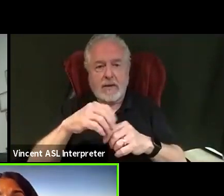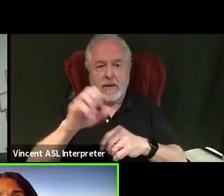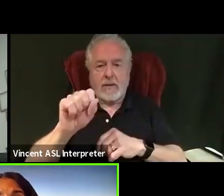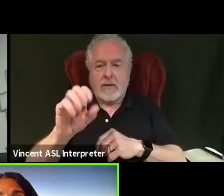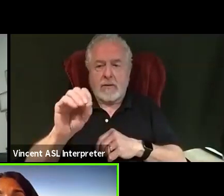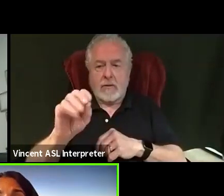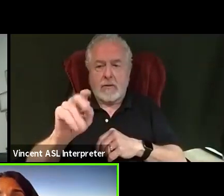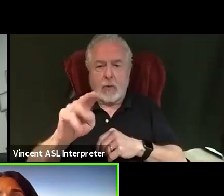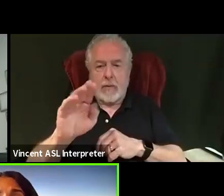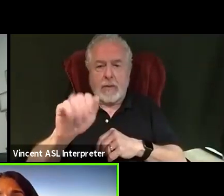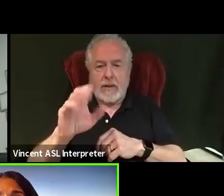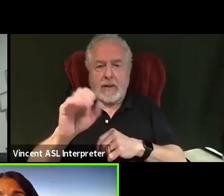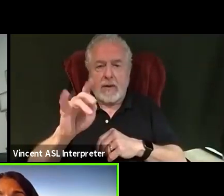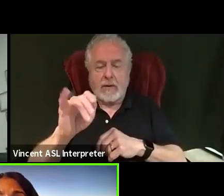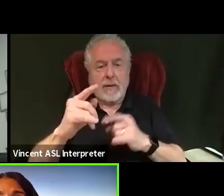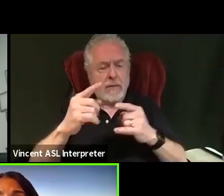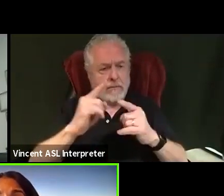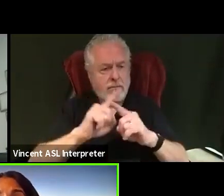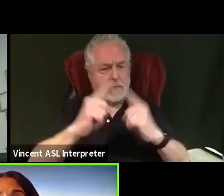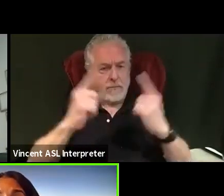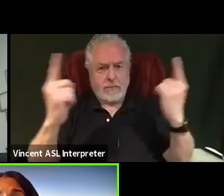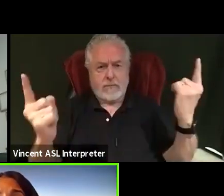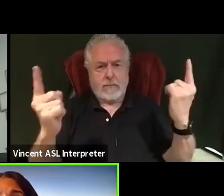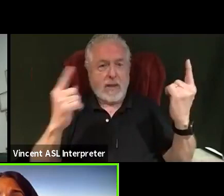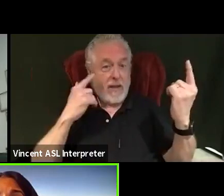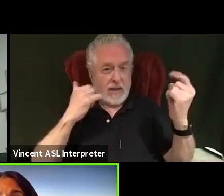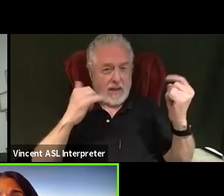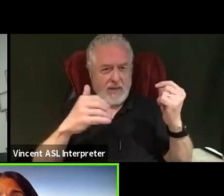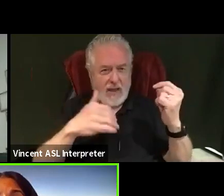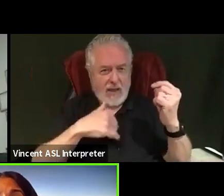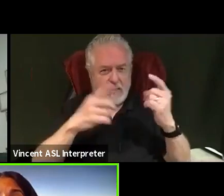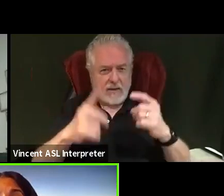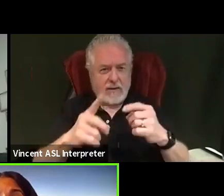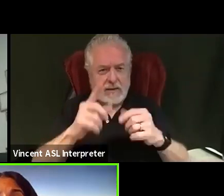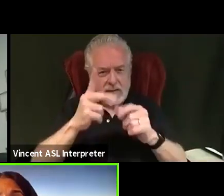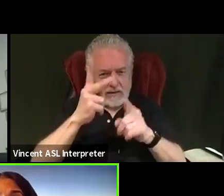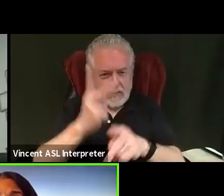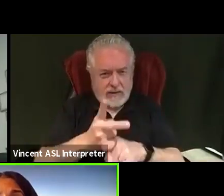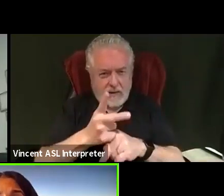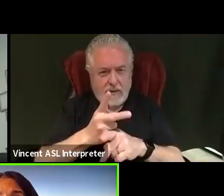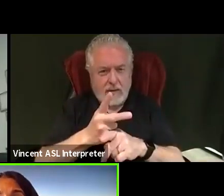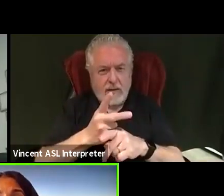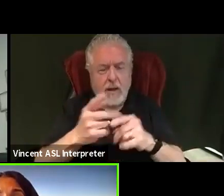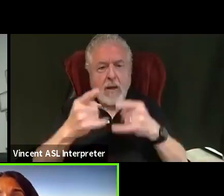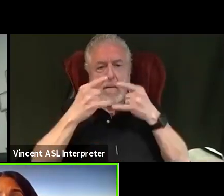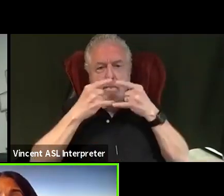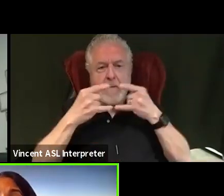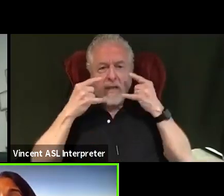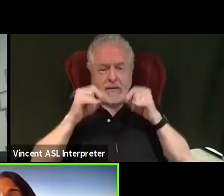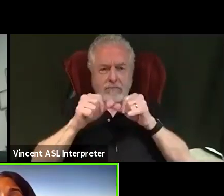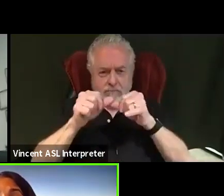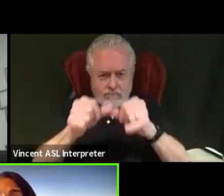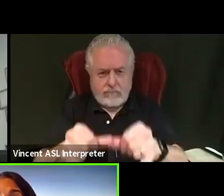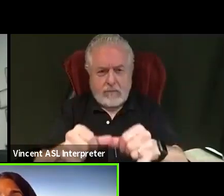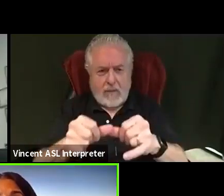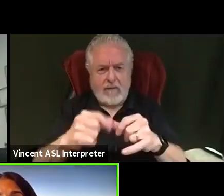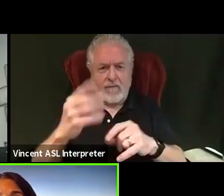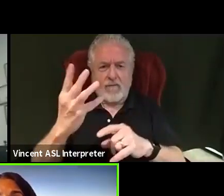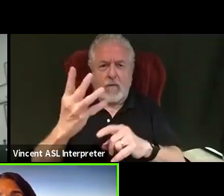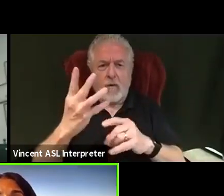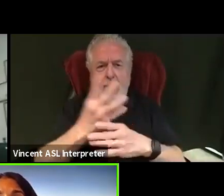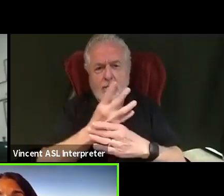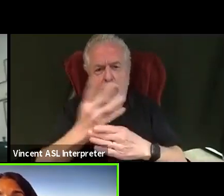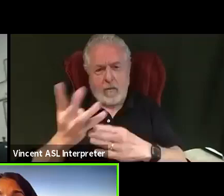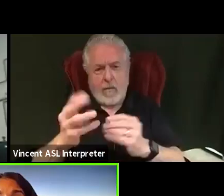County. In contrast, California has decided to keep existing mask guidance in place for 4 more